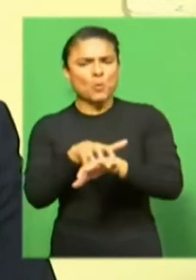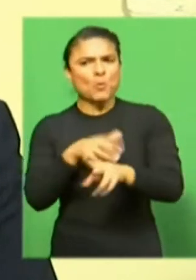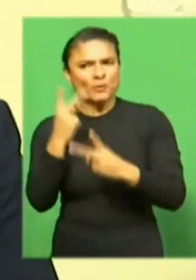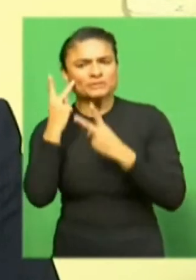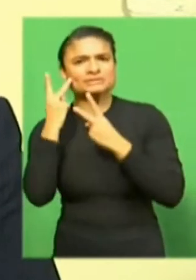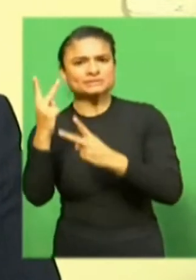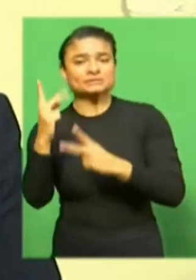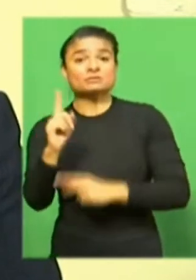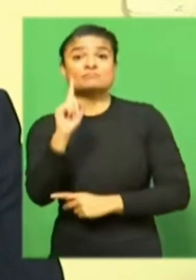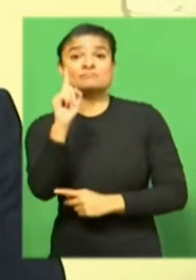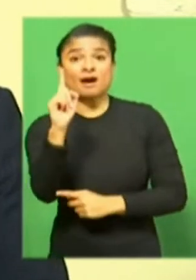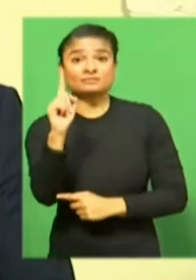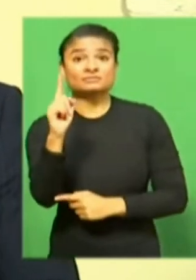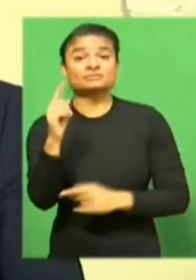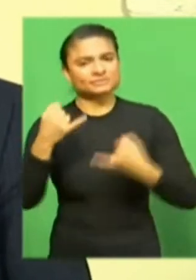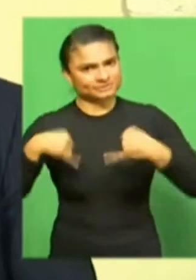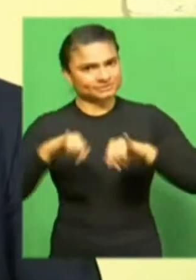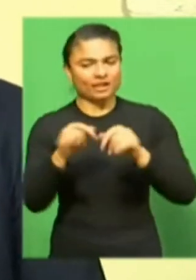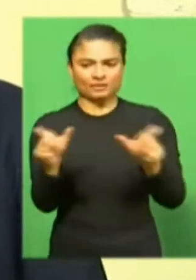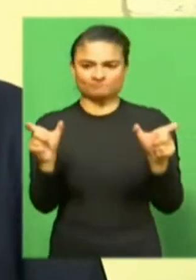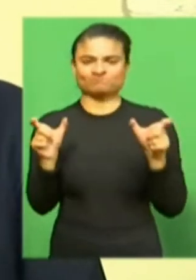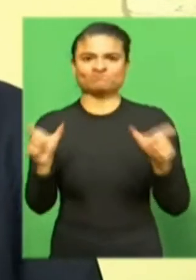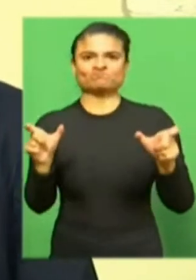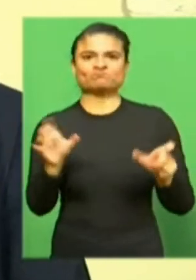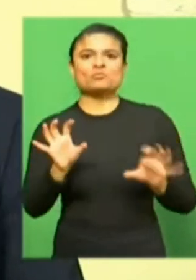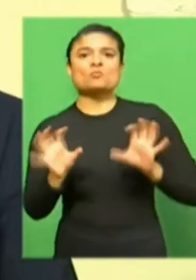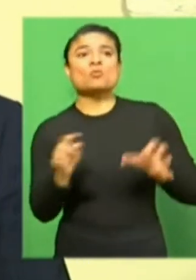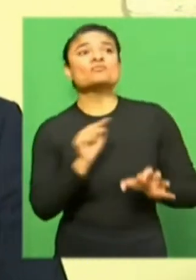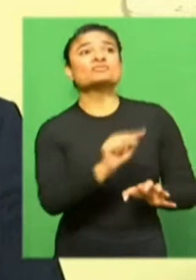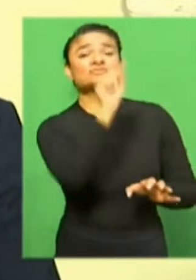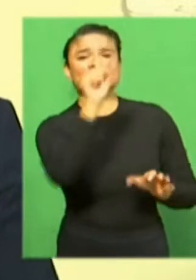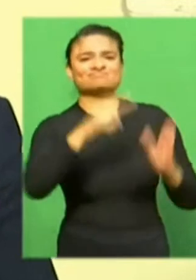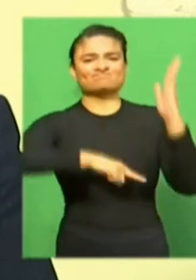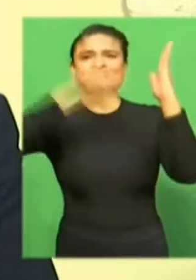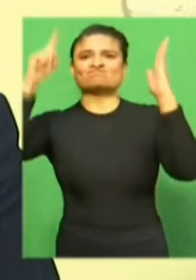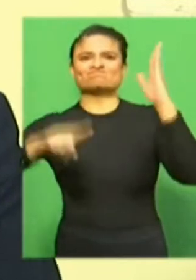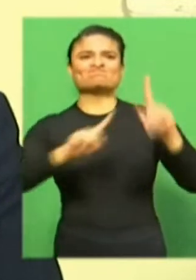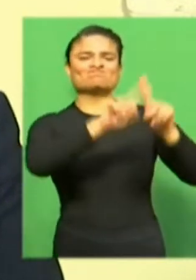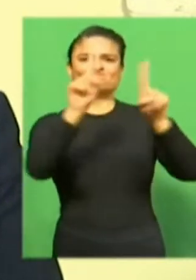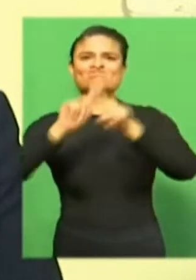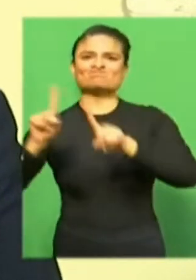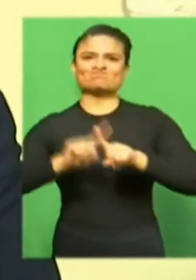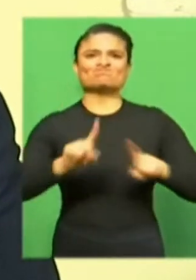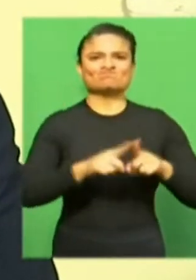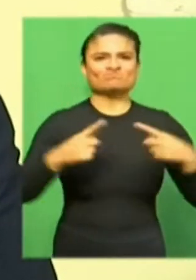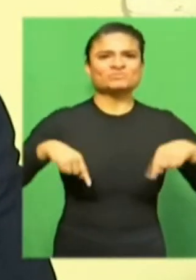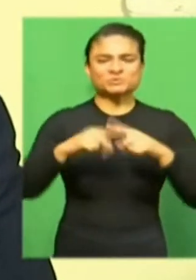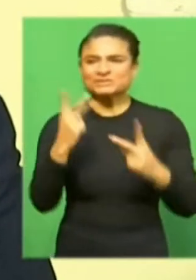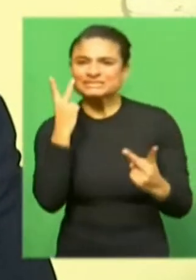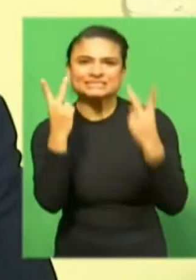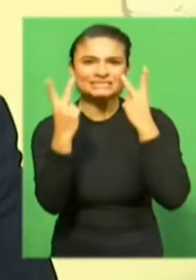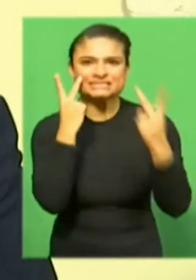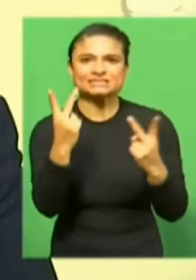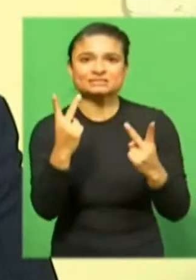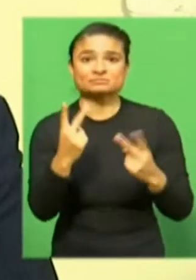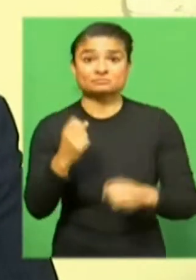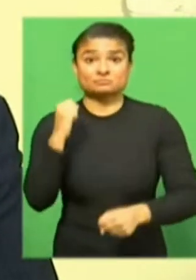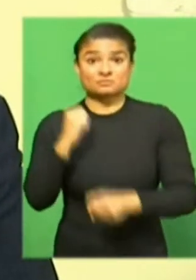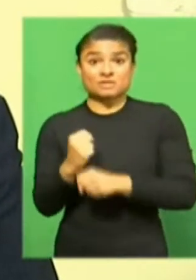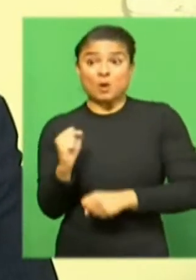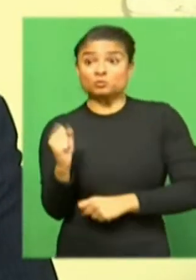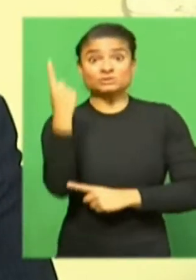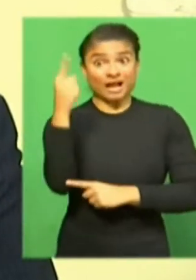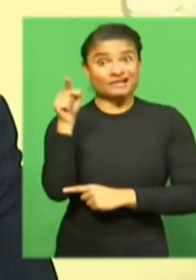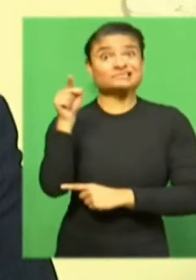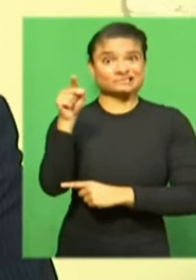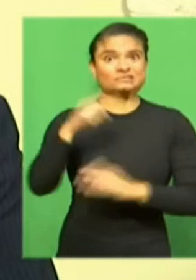between provinces. As infections in Gauteng fall, daily new infections in the Western